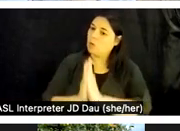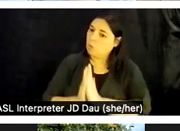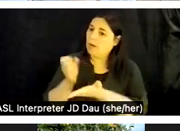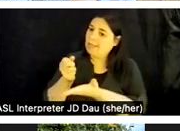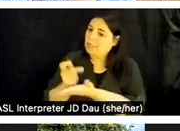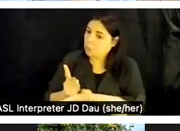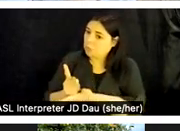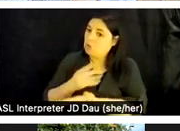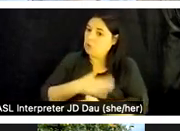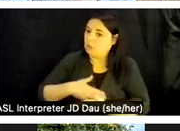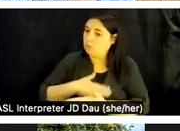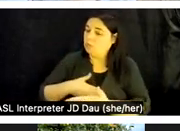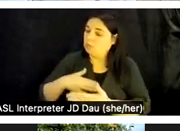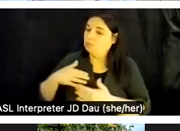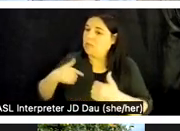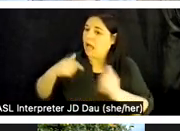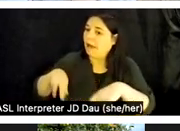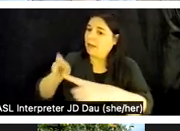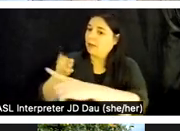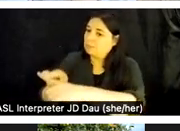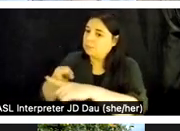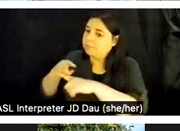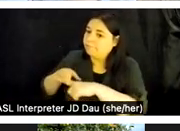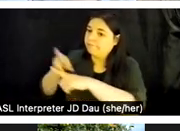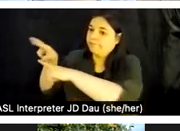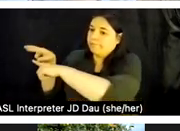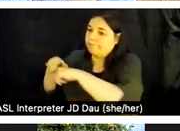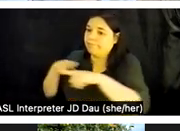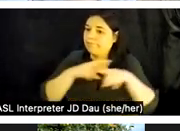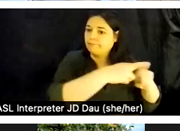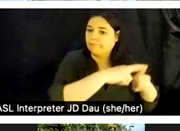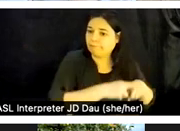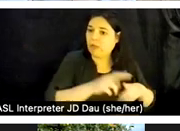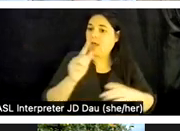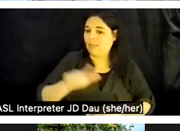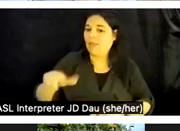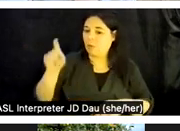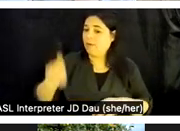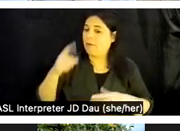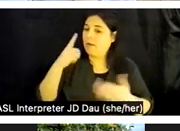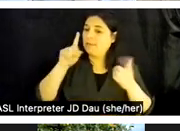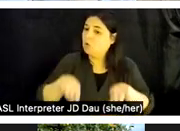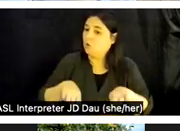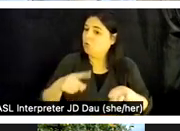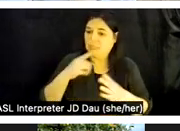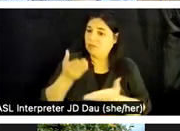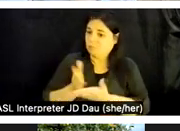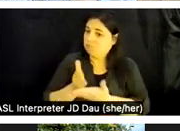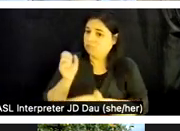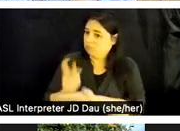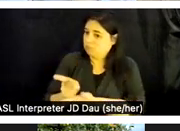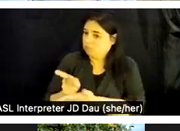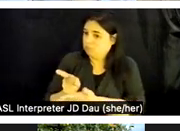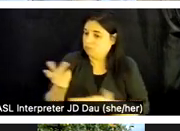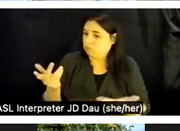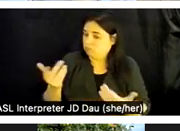to install them, and the landlord would have to agree, essentially, because